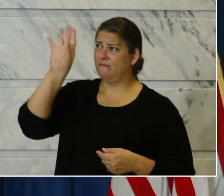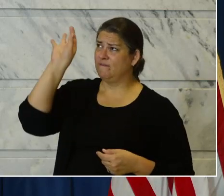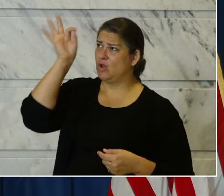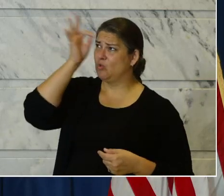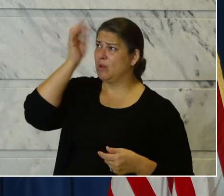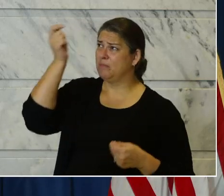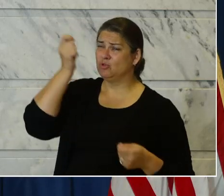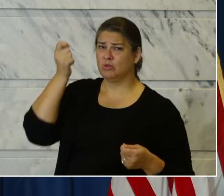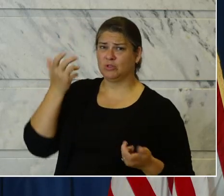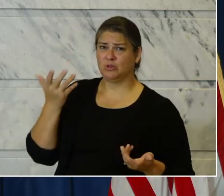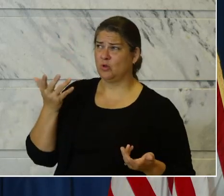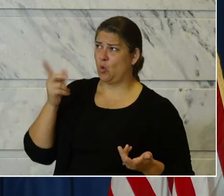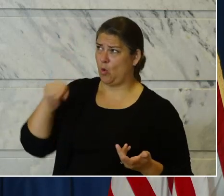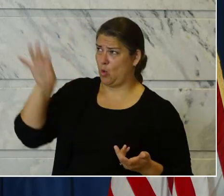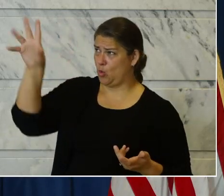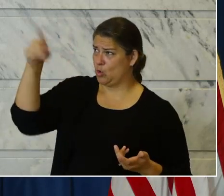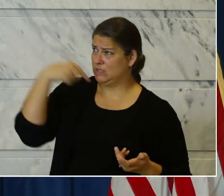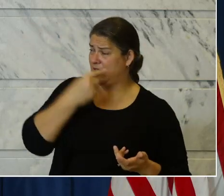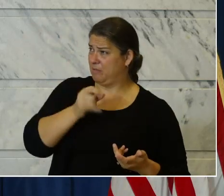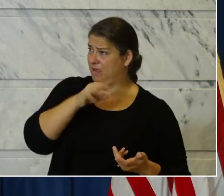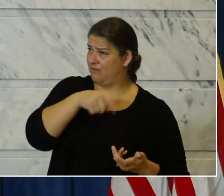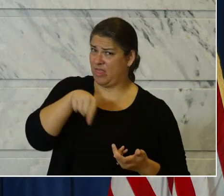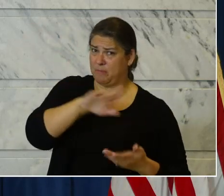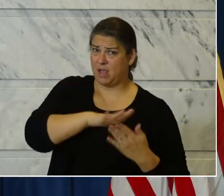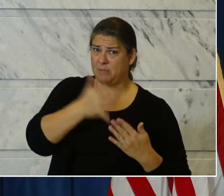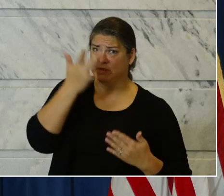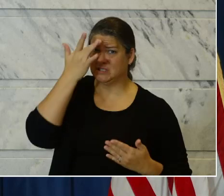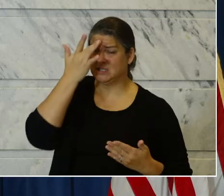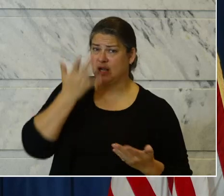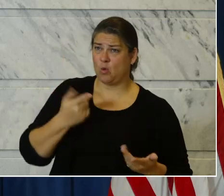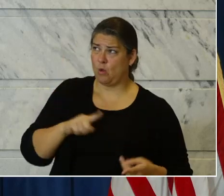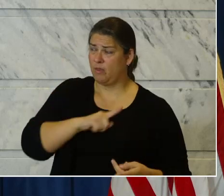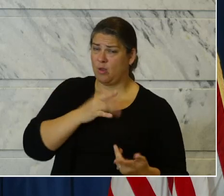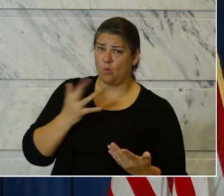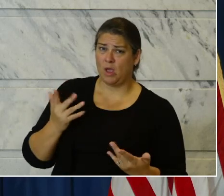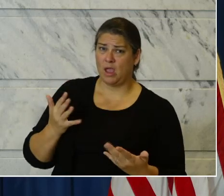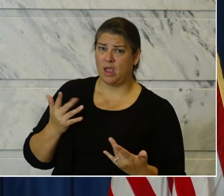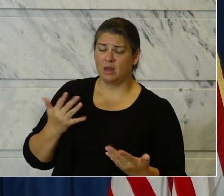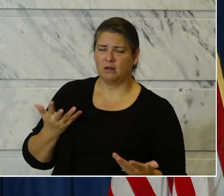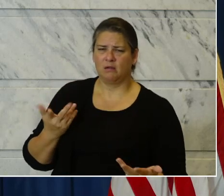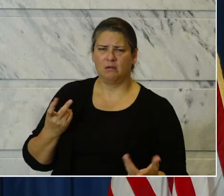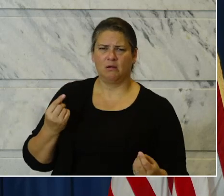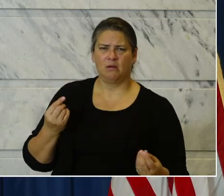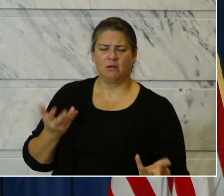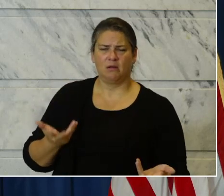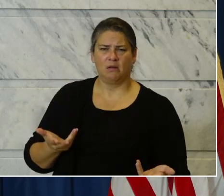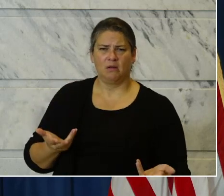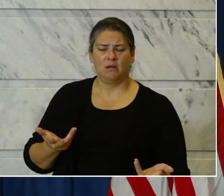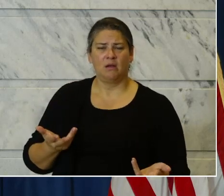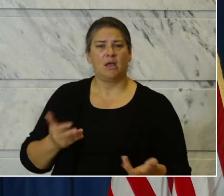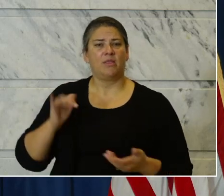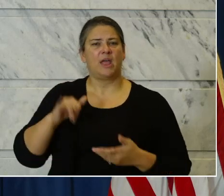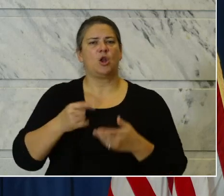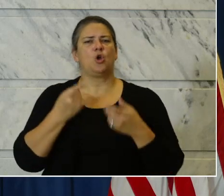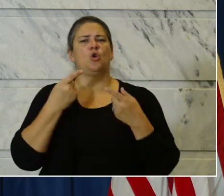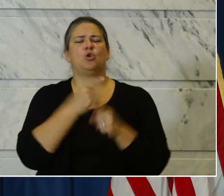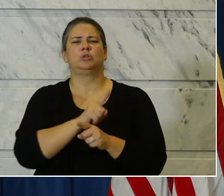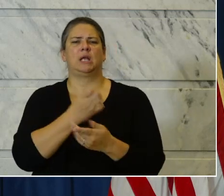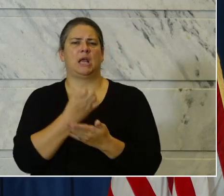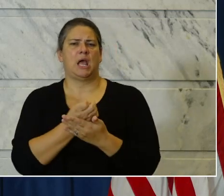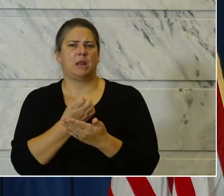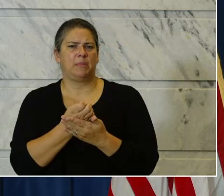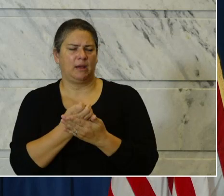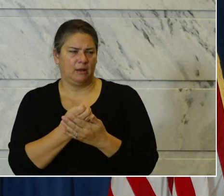those individuals if they get sick in the meantime. It's also hurting the economy, the